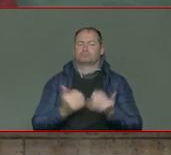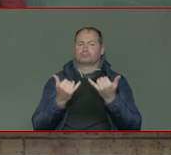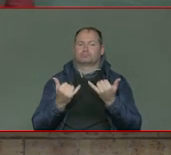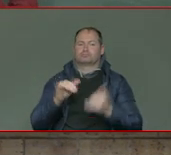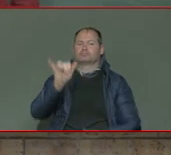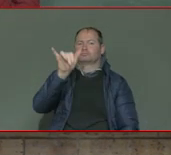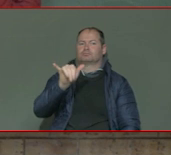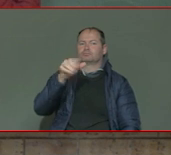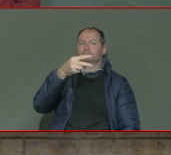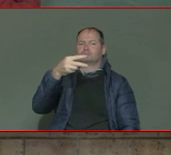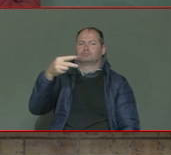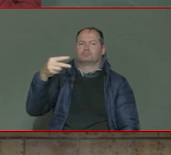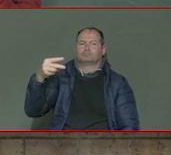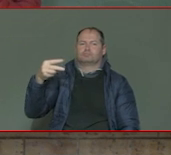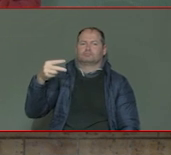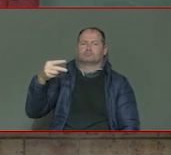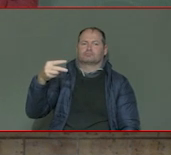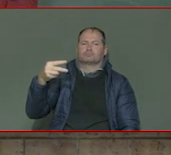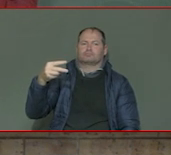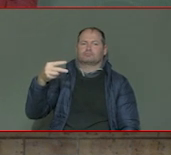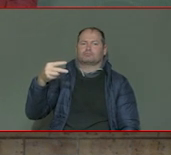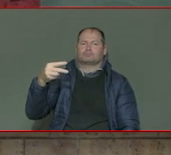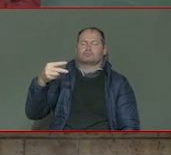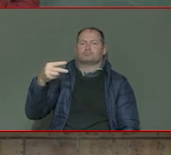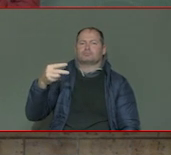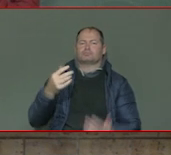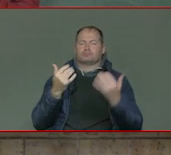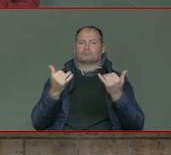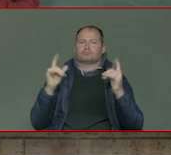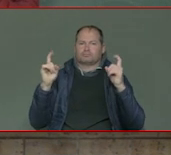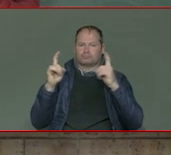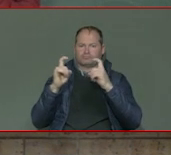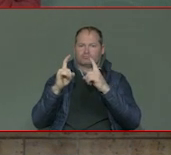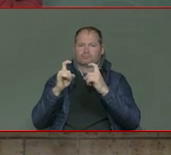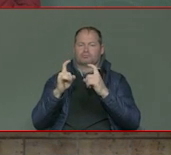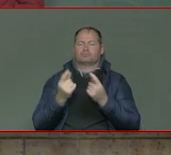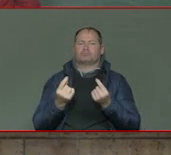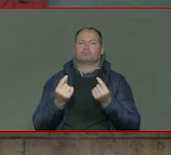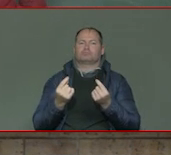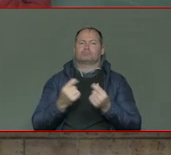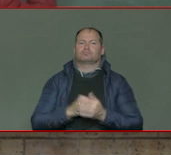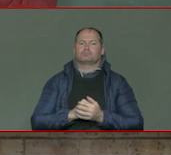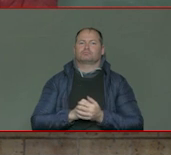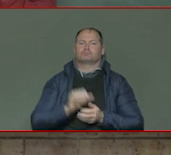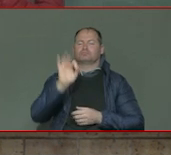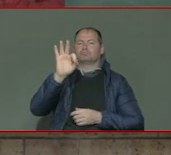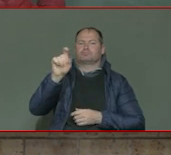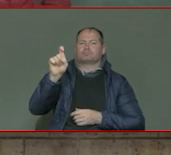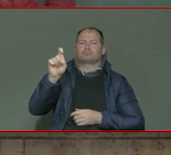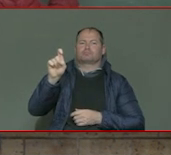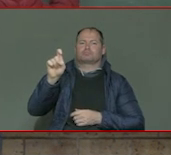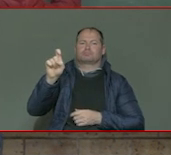is equal to, we're going to make it a little bit more complicated. We're going to say 3x